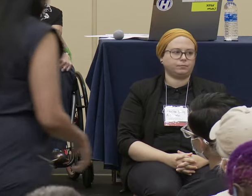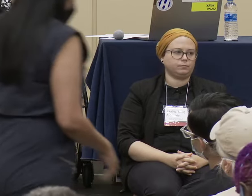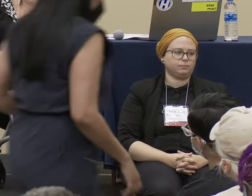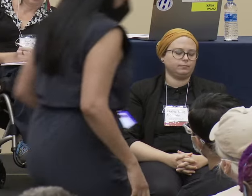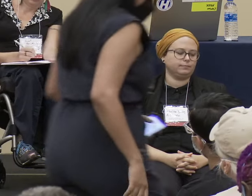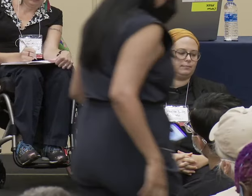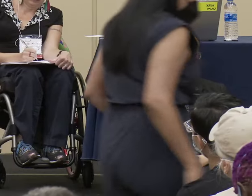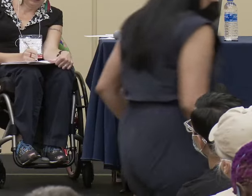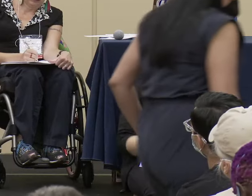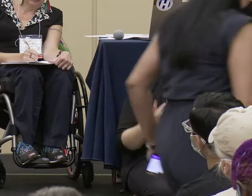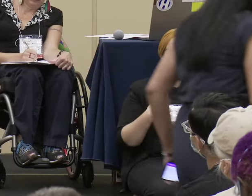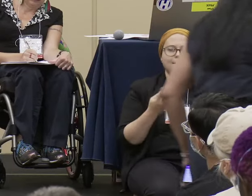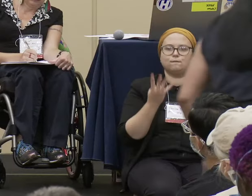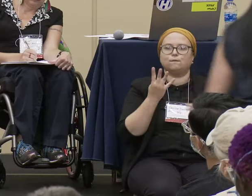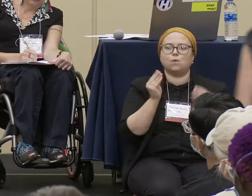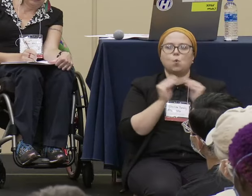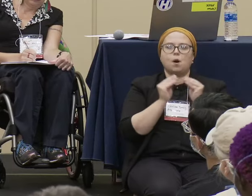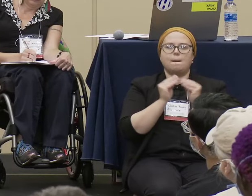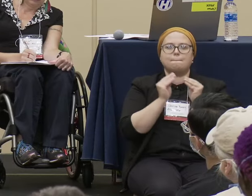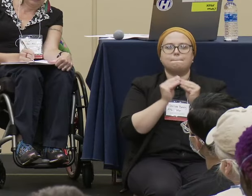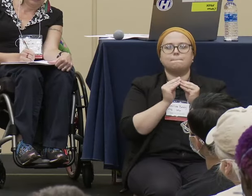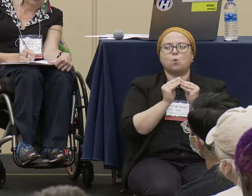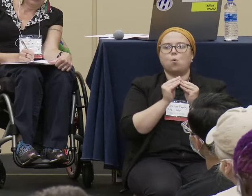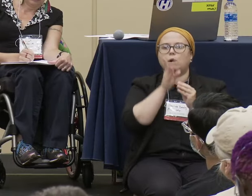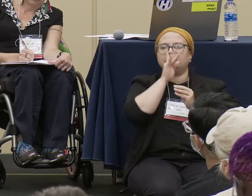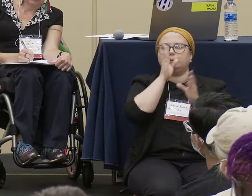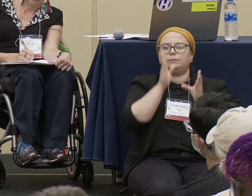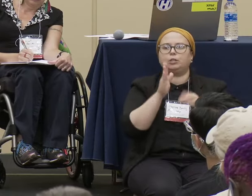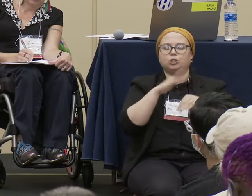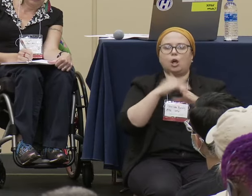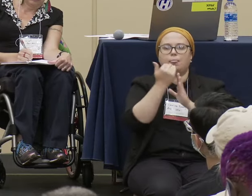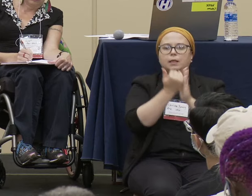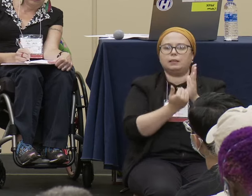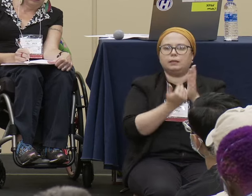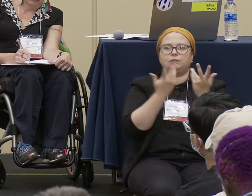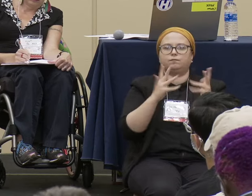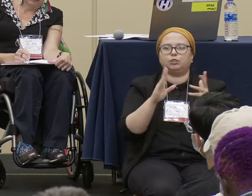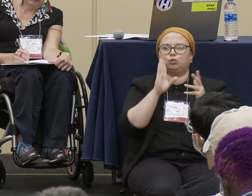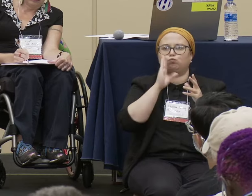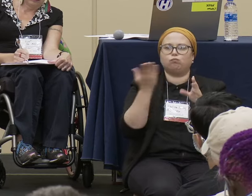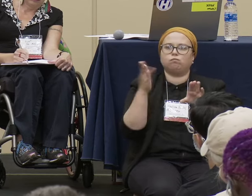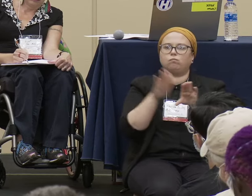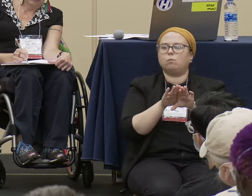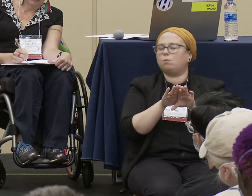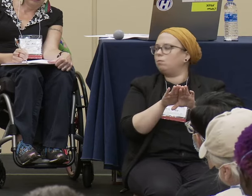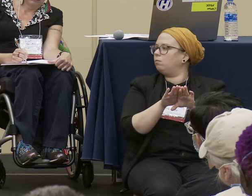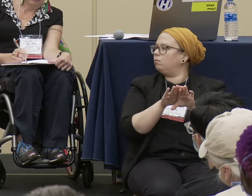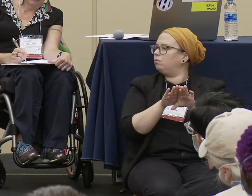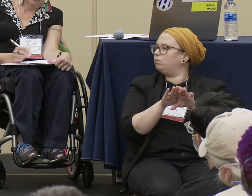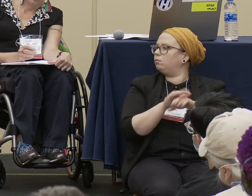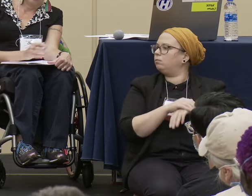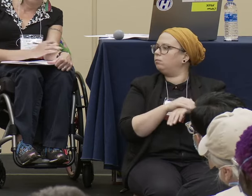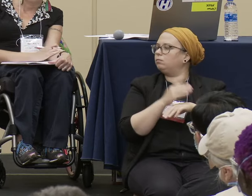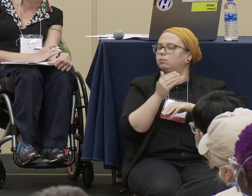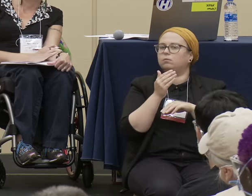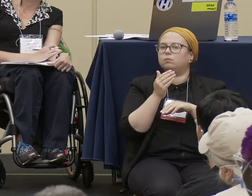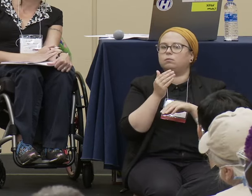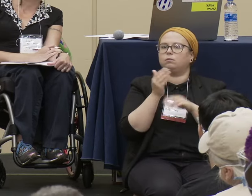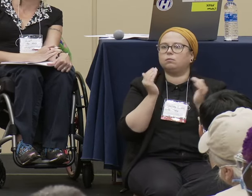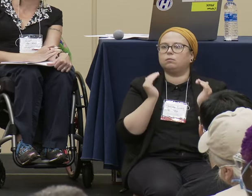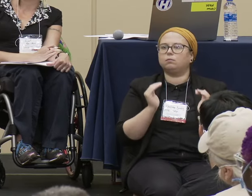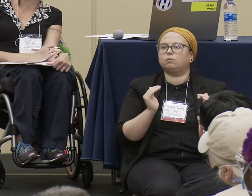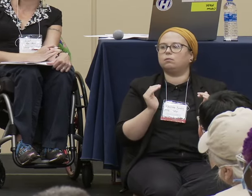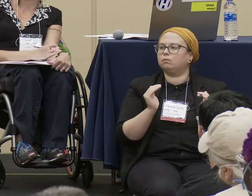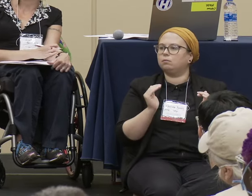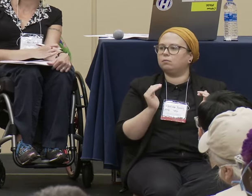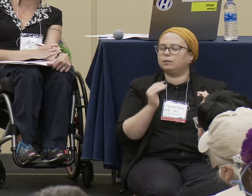So I have four more speakers on the list, and then we'll let Liat close us out. So next up,